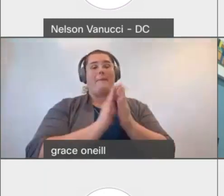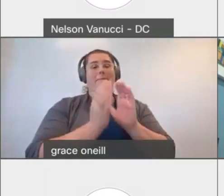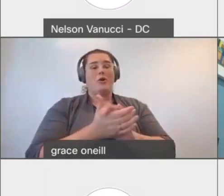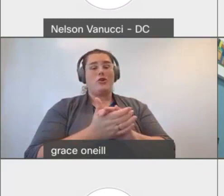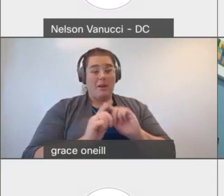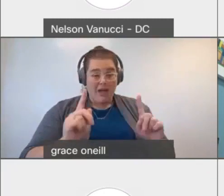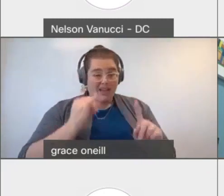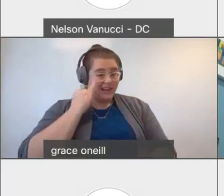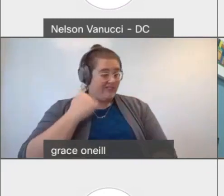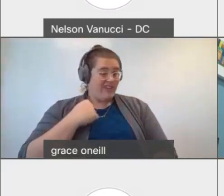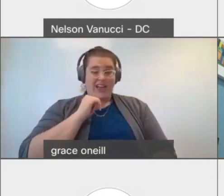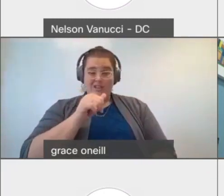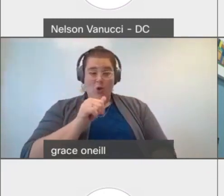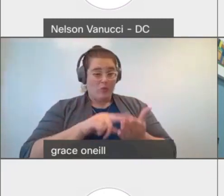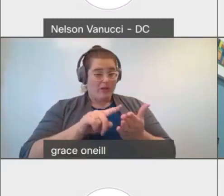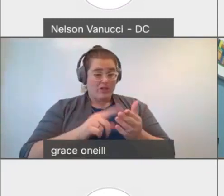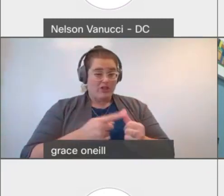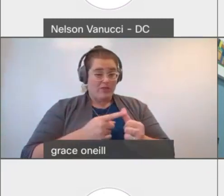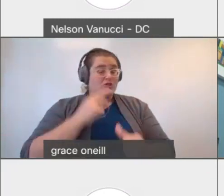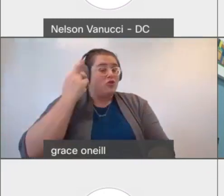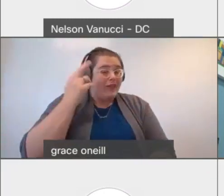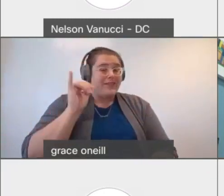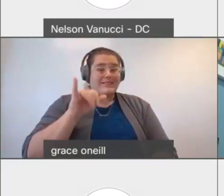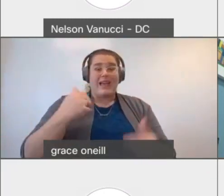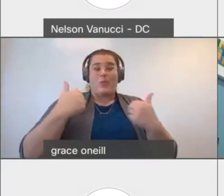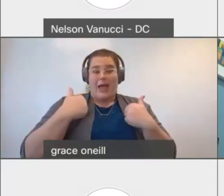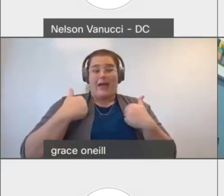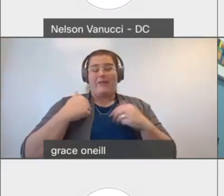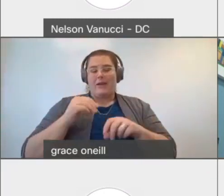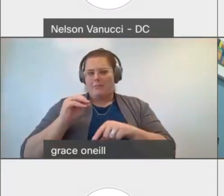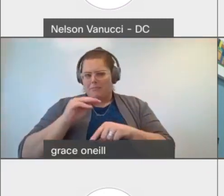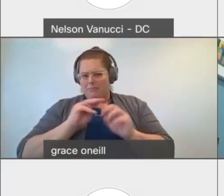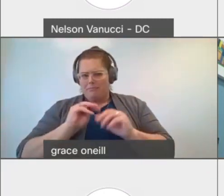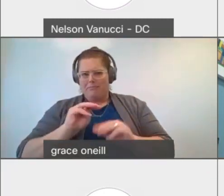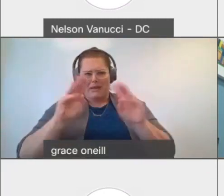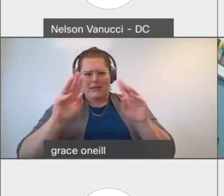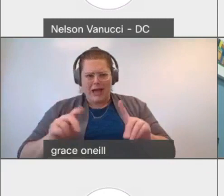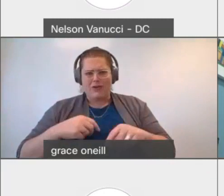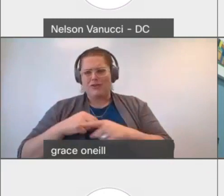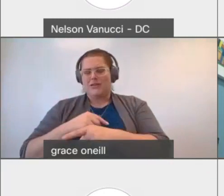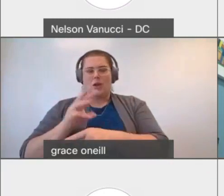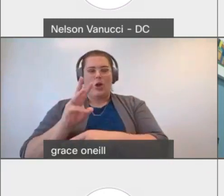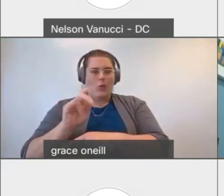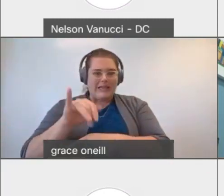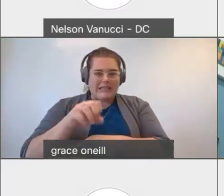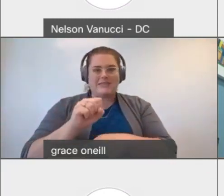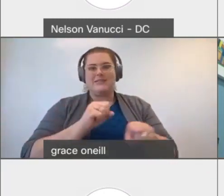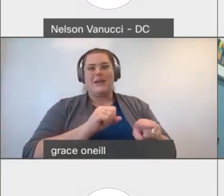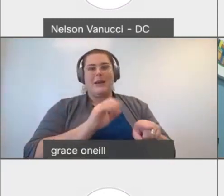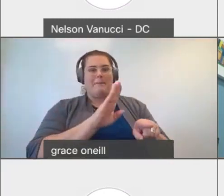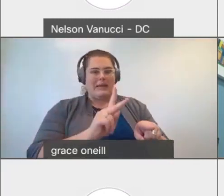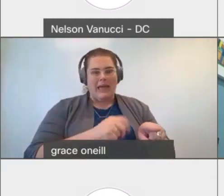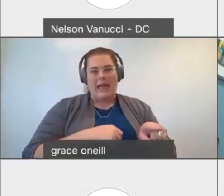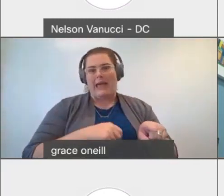realize that there's a Burger King, a Wendy's, a McDonald's, and there are only certain number of people who actually